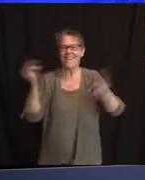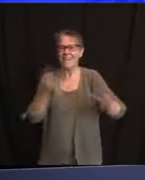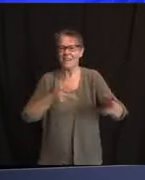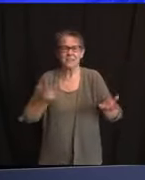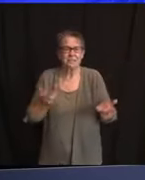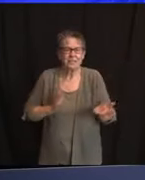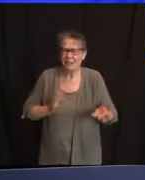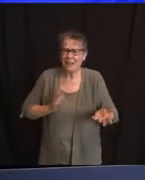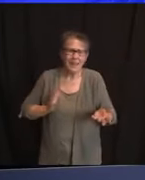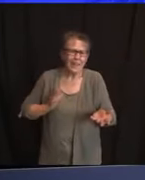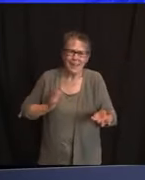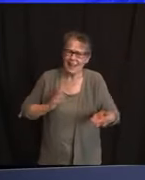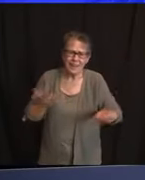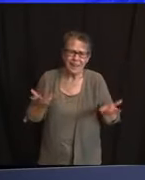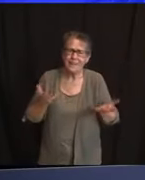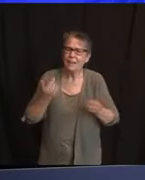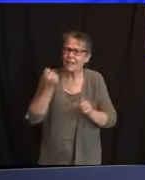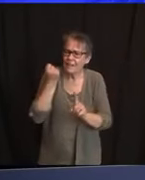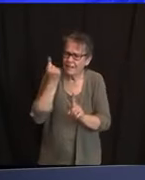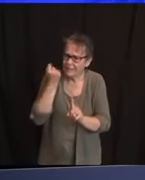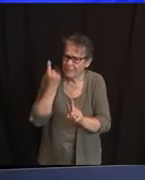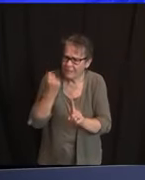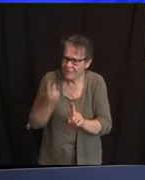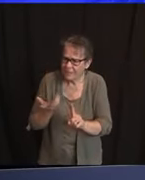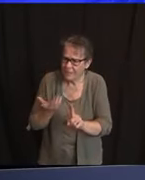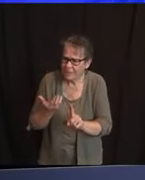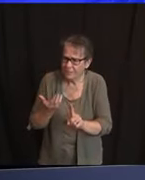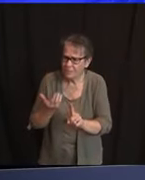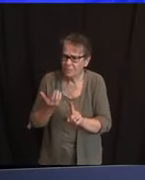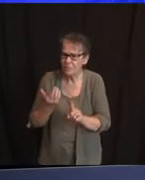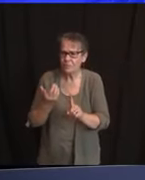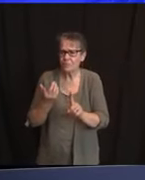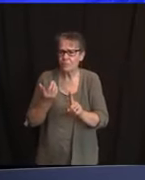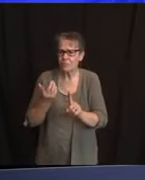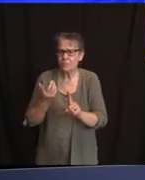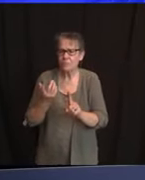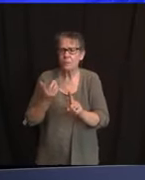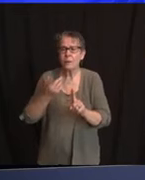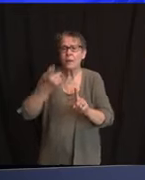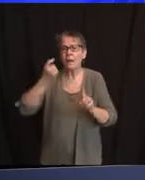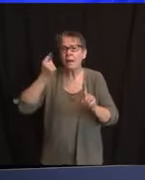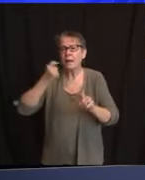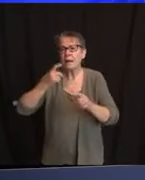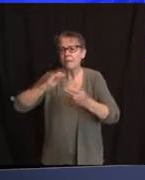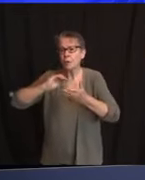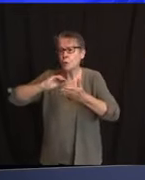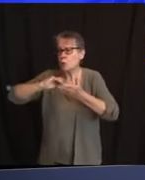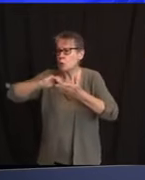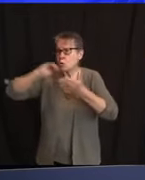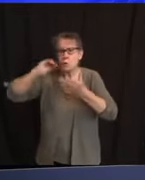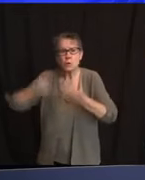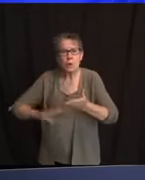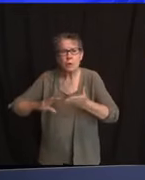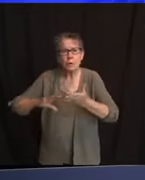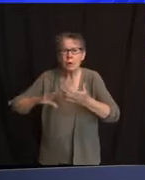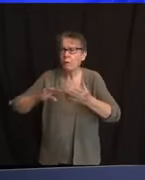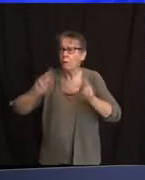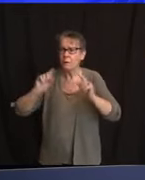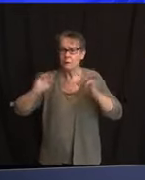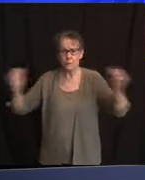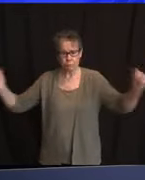front lawn of a school, at a football stadium, at a town hall, because what you're doing is inviting them to gather, which is in